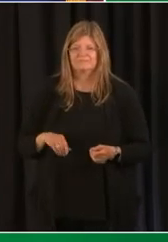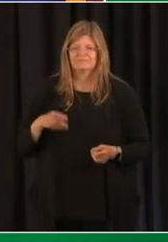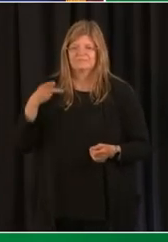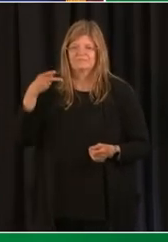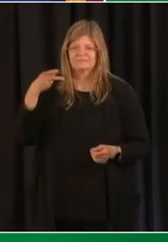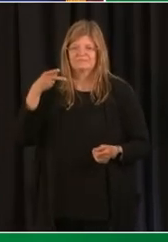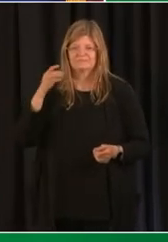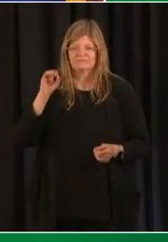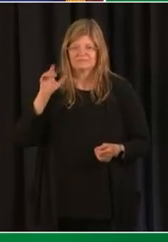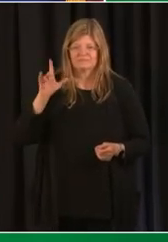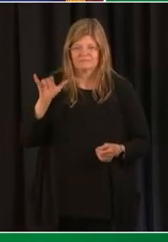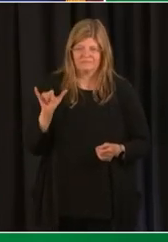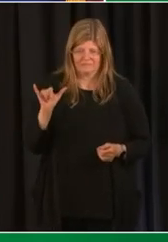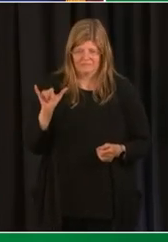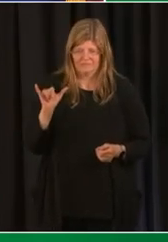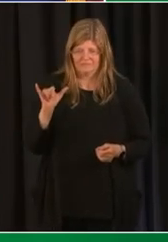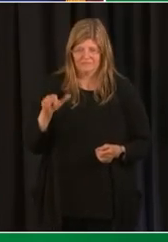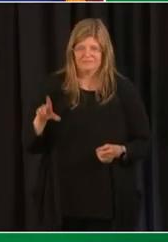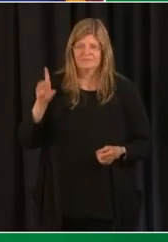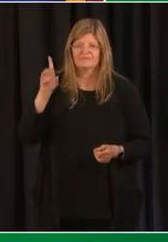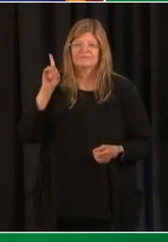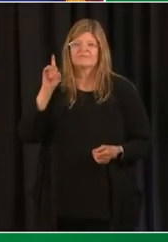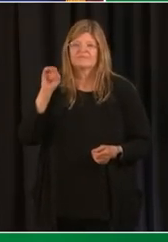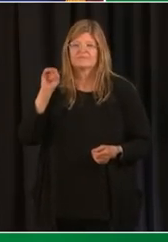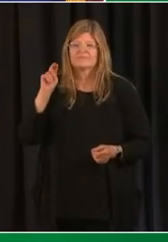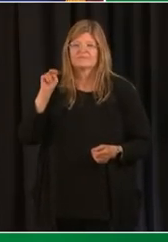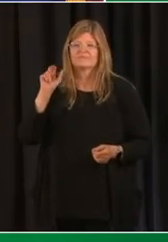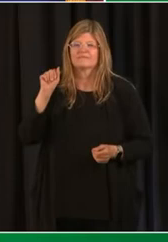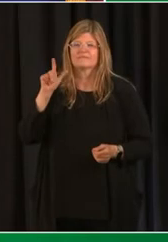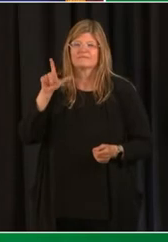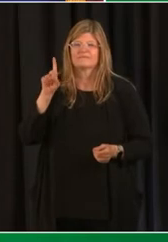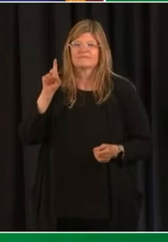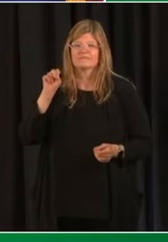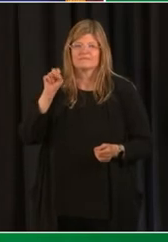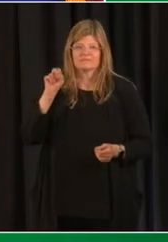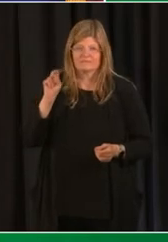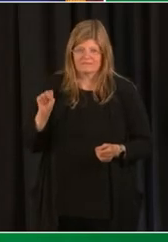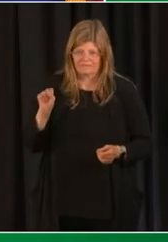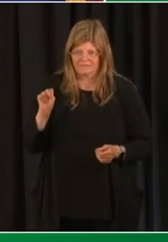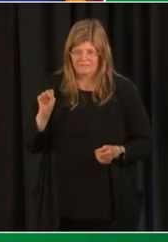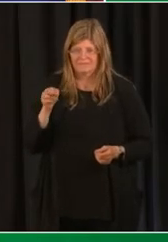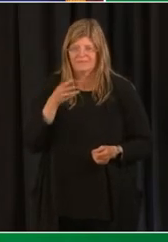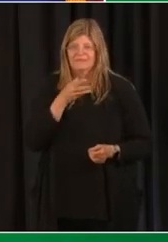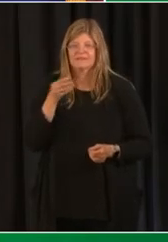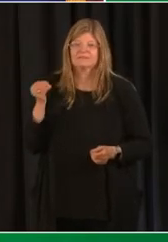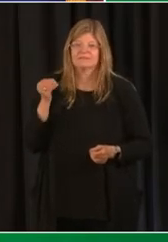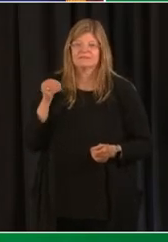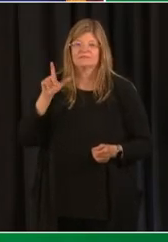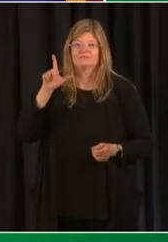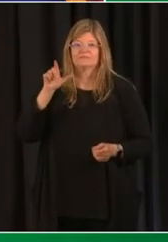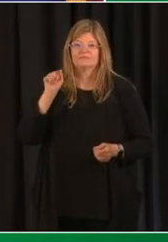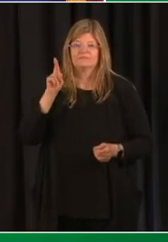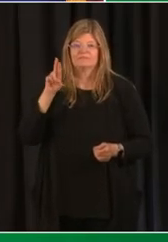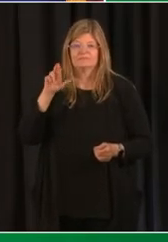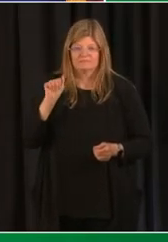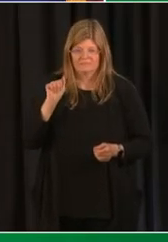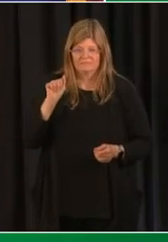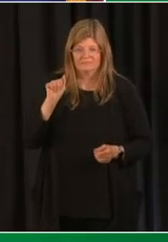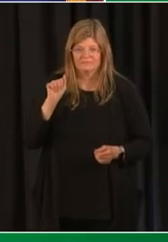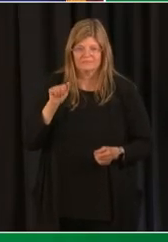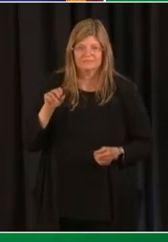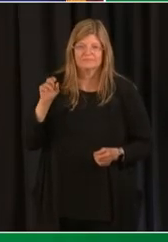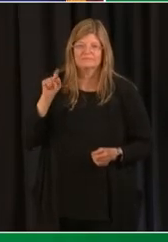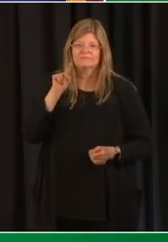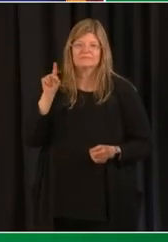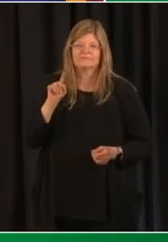Polly Donaldson, who's the Director of the Department of Housing and Community Development, and Laura Zeilinger, who's the Director of Human Services, both